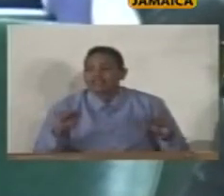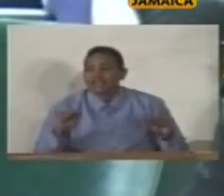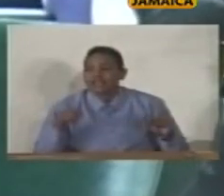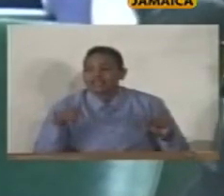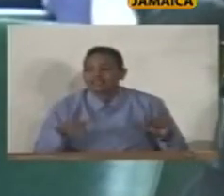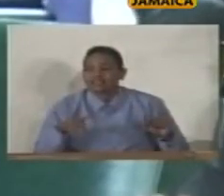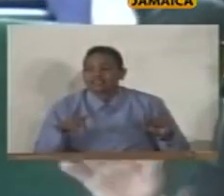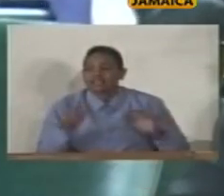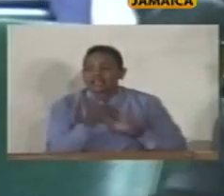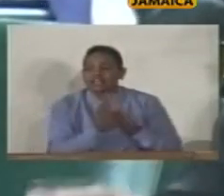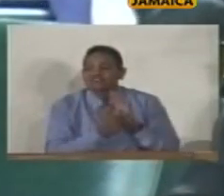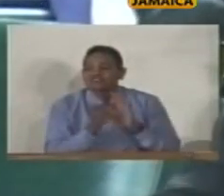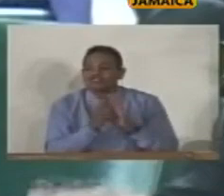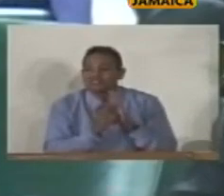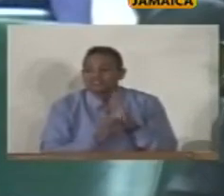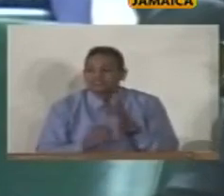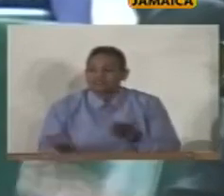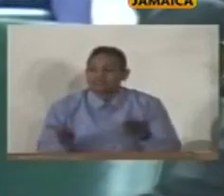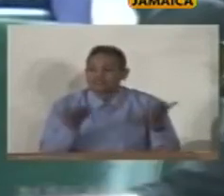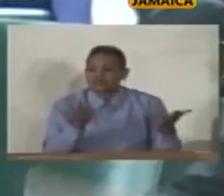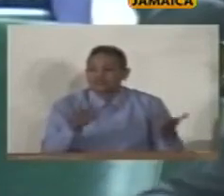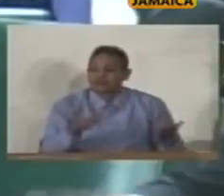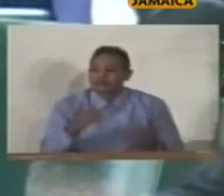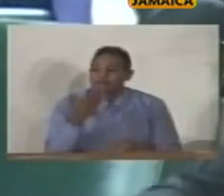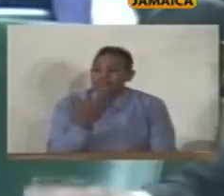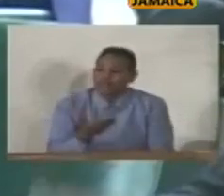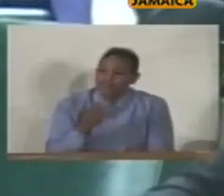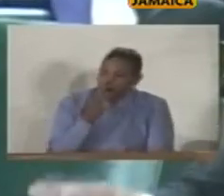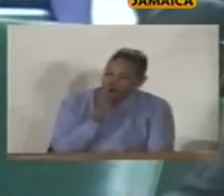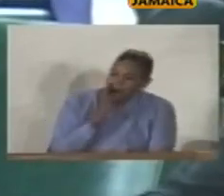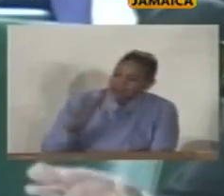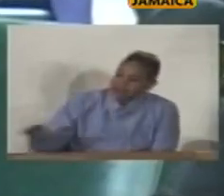this legislation to Parliament. Thank you very much.